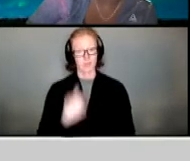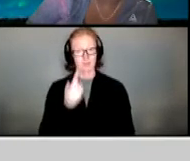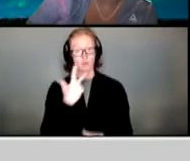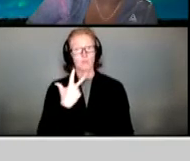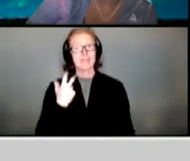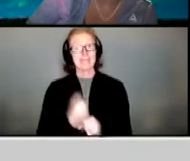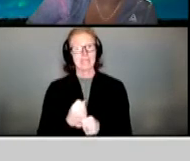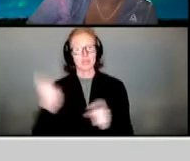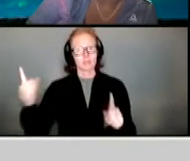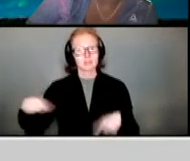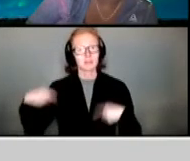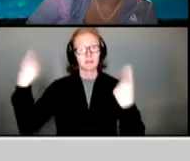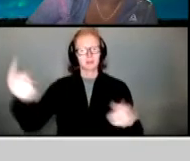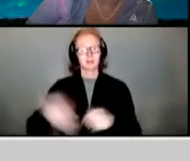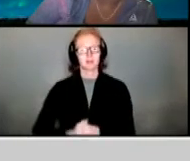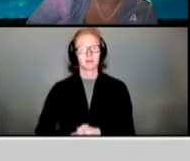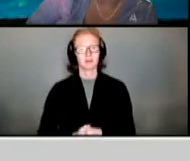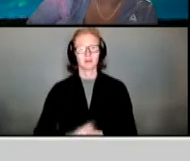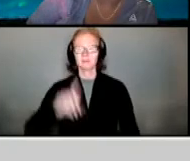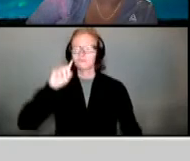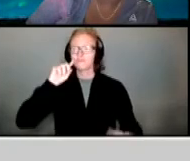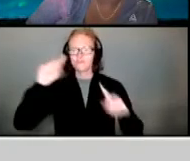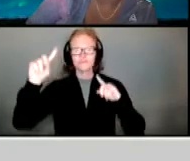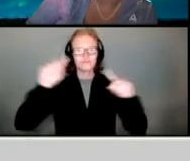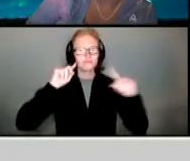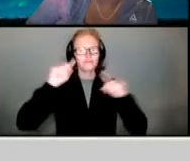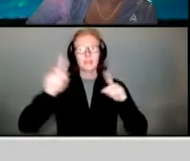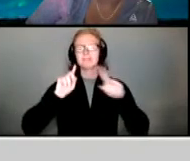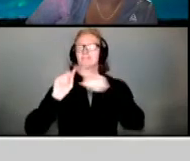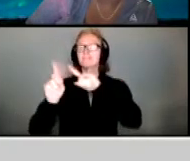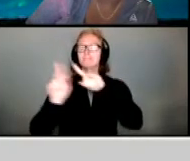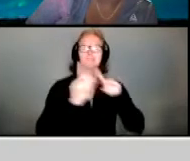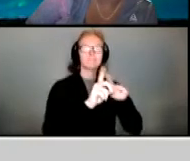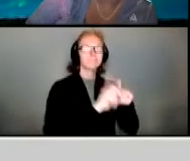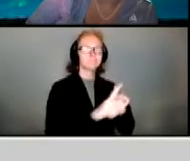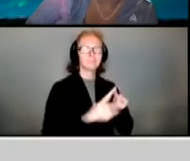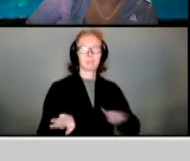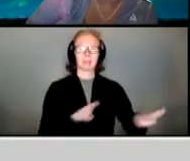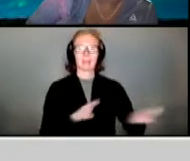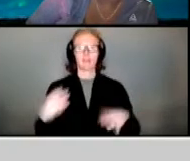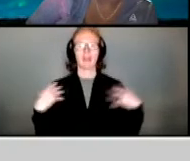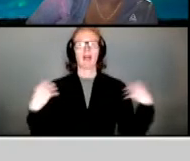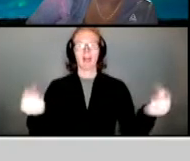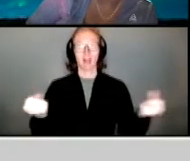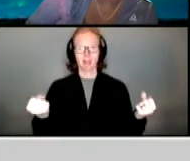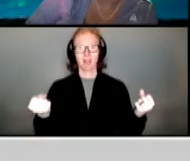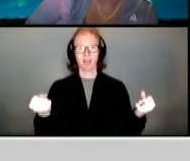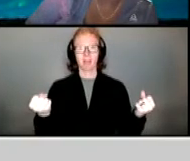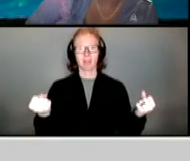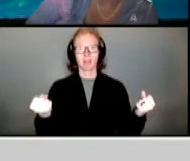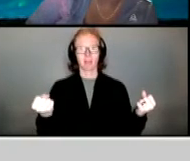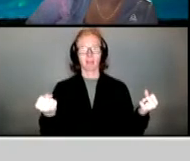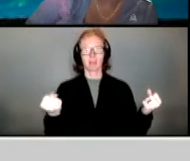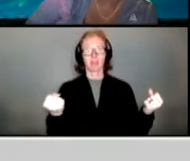3 years hearing from all the different behavioral health folks on the police end,